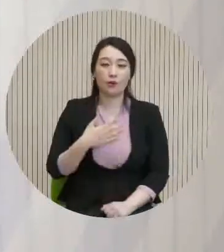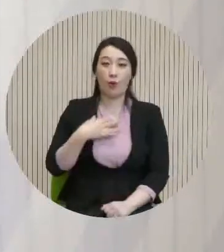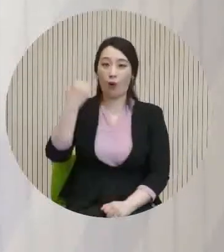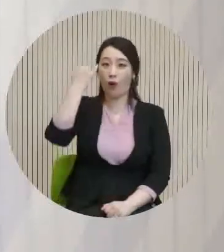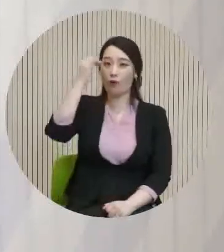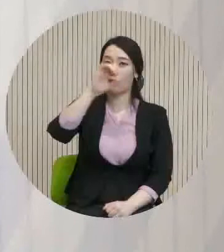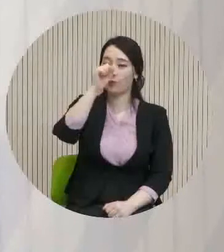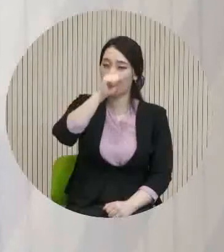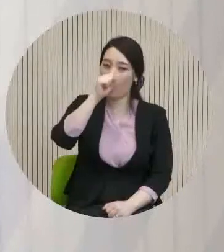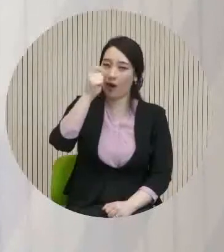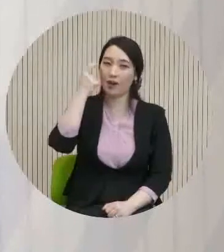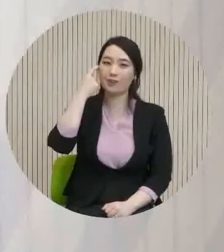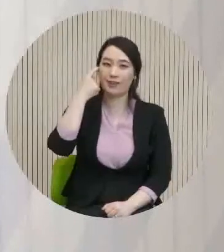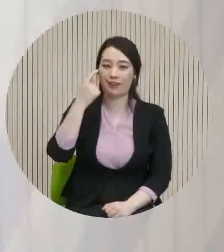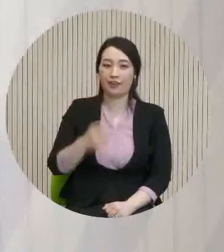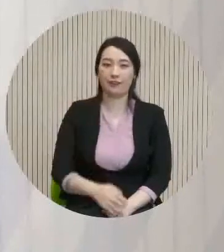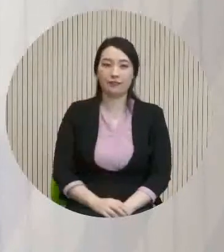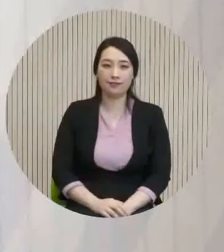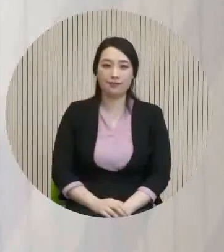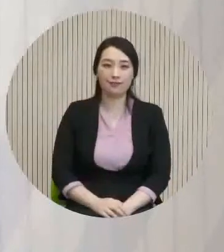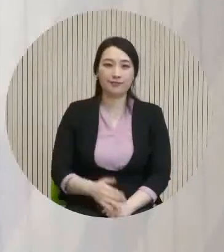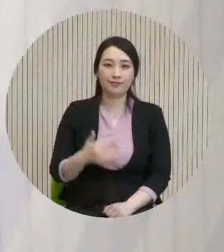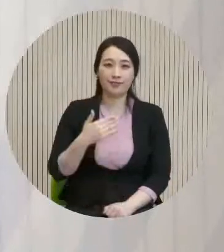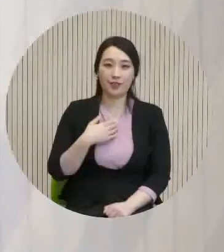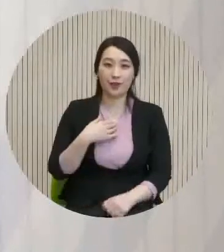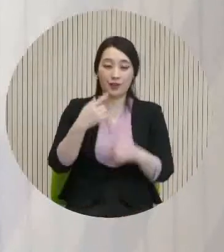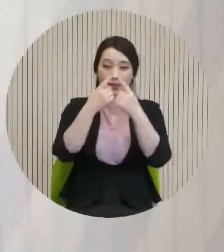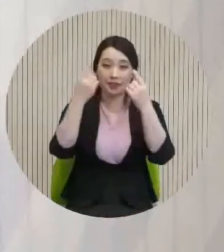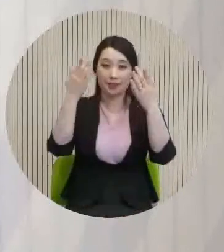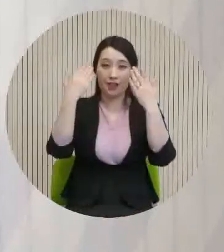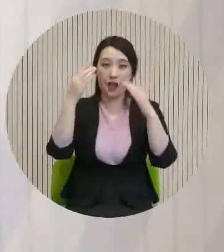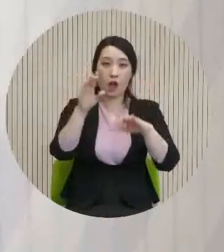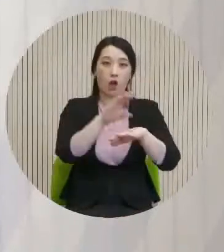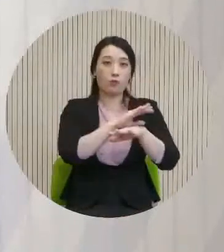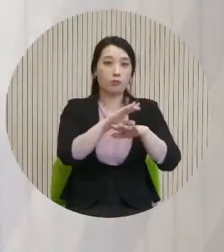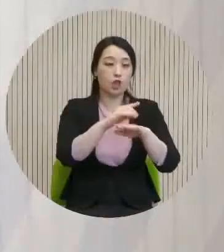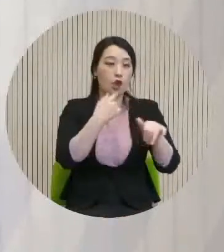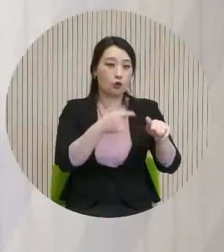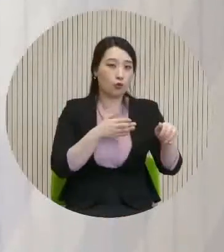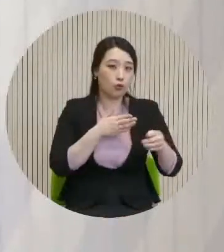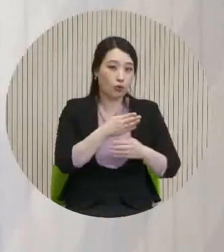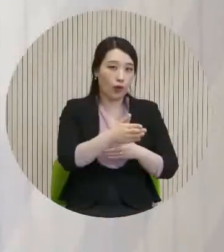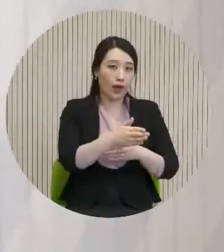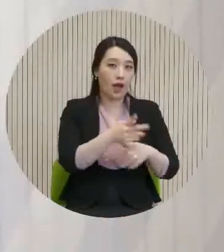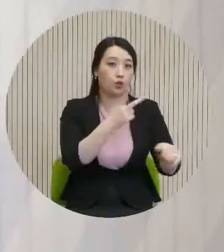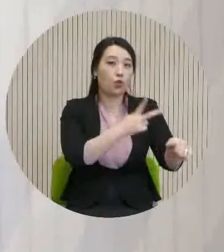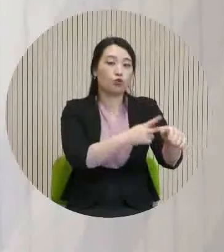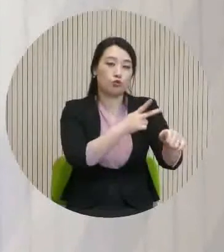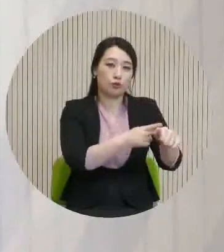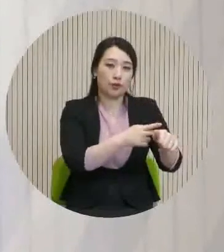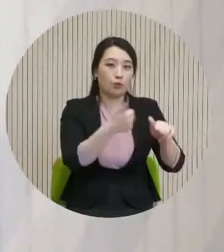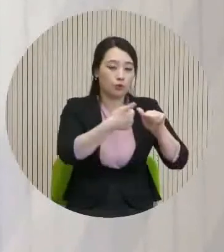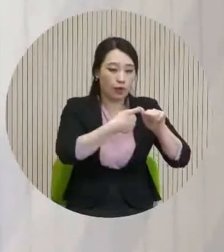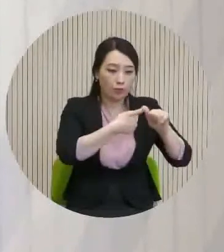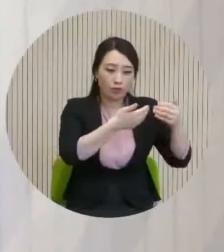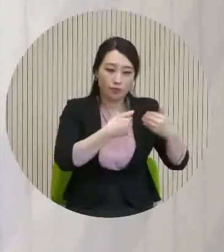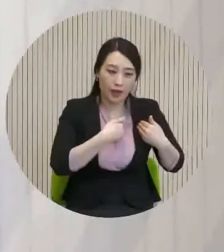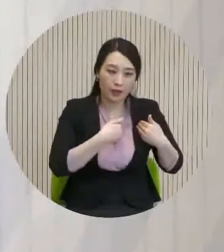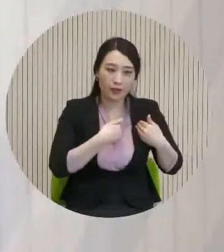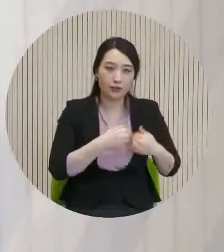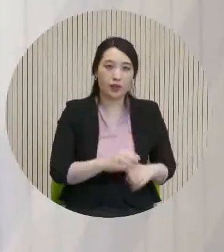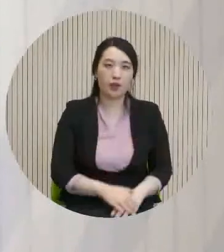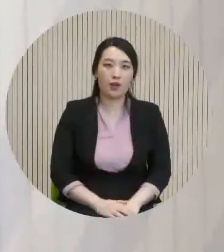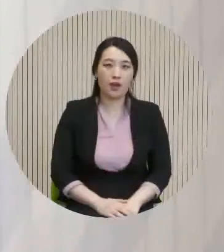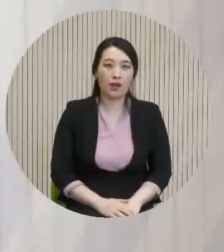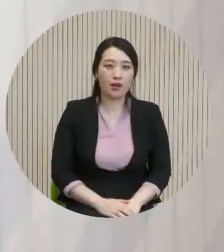can develop these applications. I thought it is a great idea. So actually, we asked the professor in